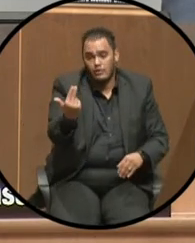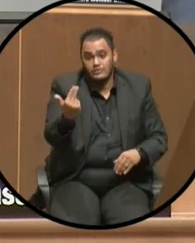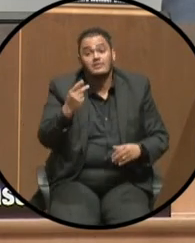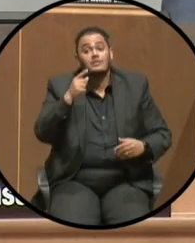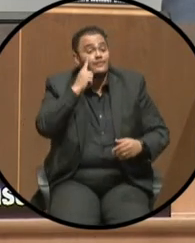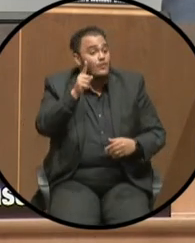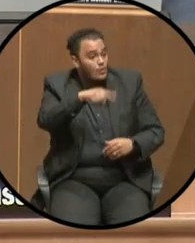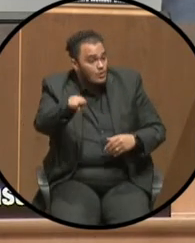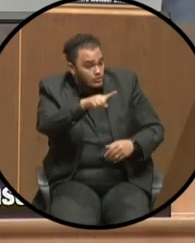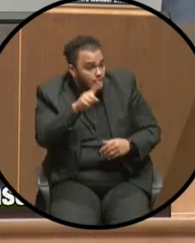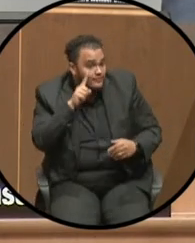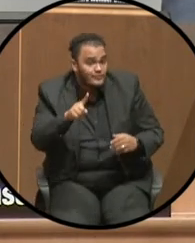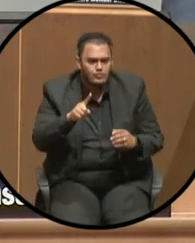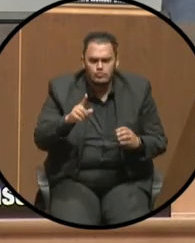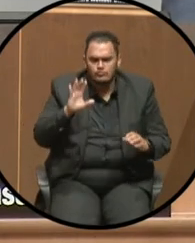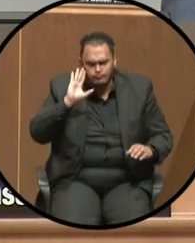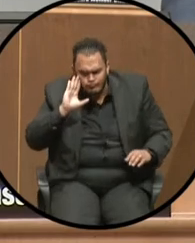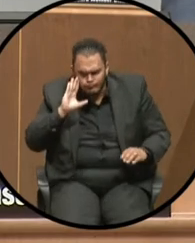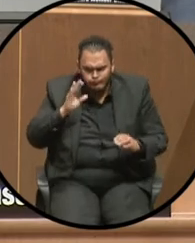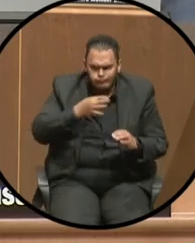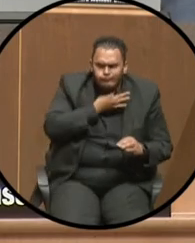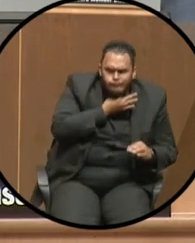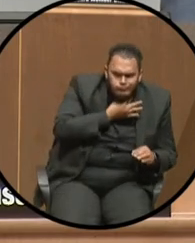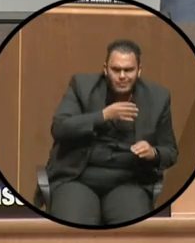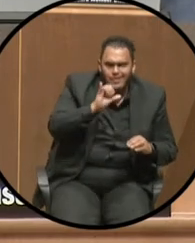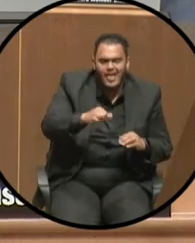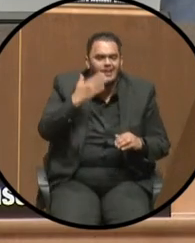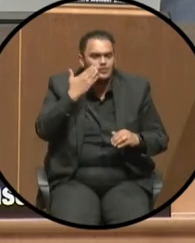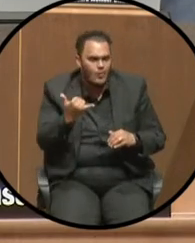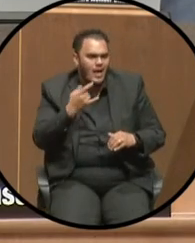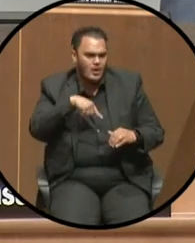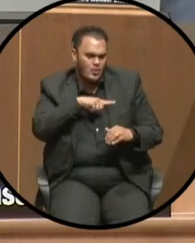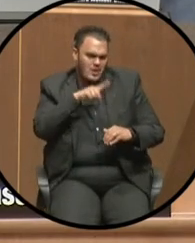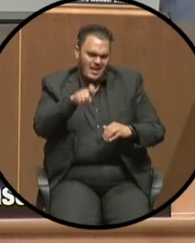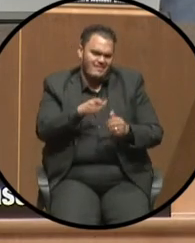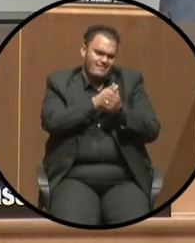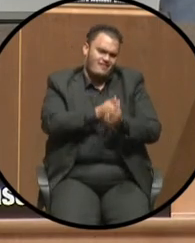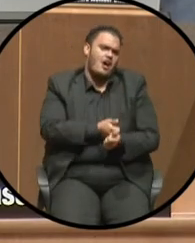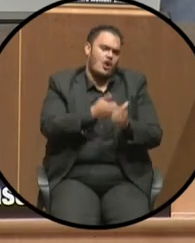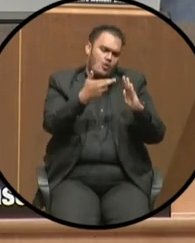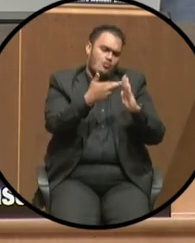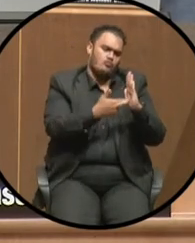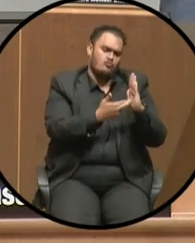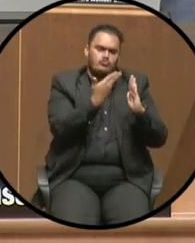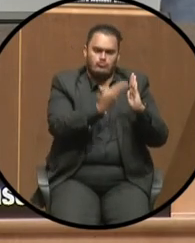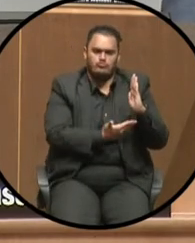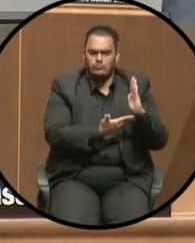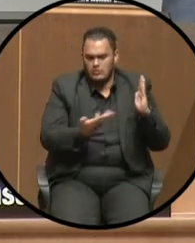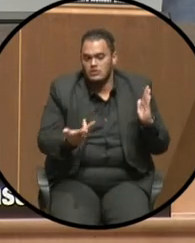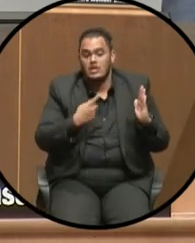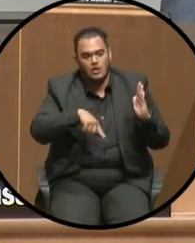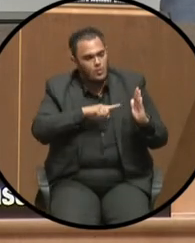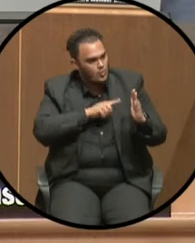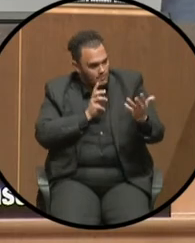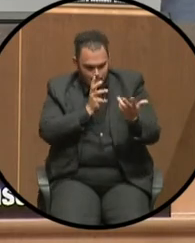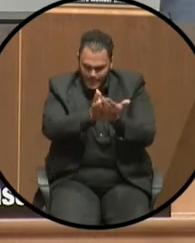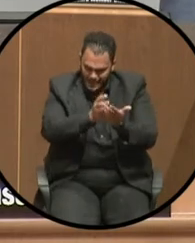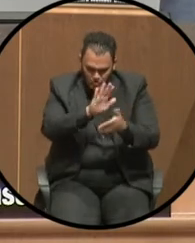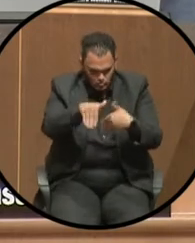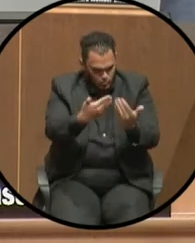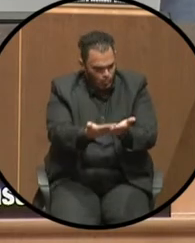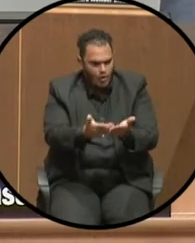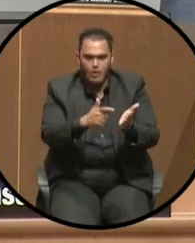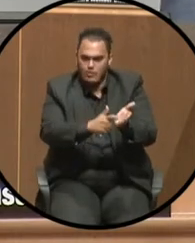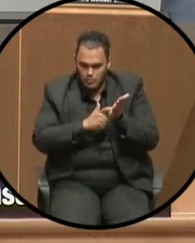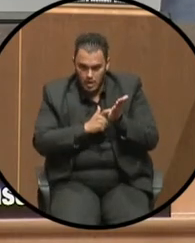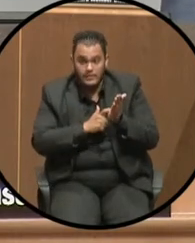or curious, that is why we have to follow certain guidelines for rulemaking, and we have met those requirements. I'd like to